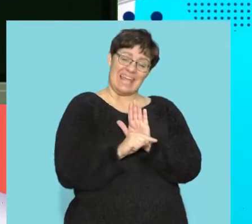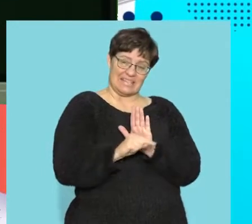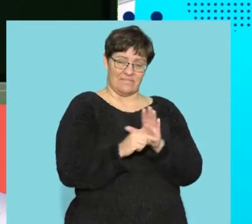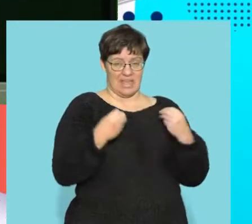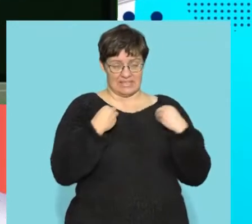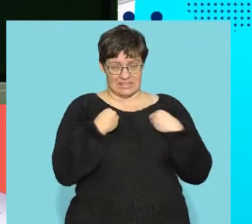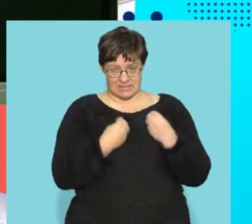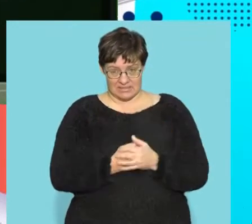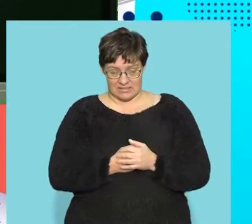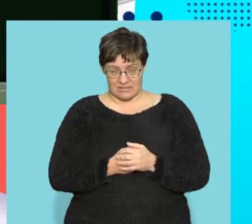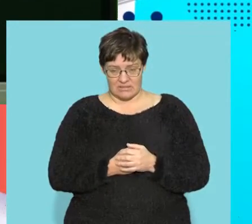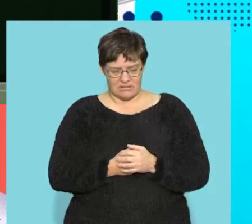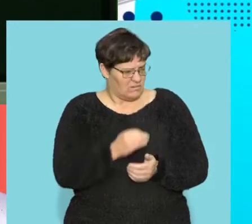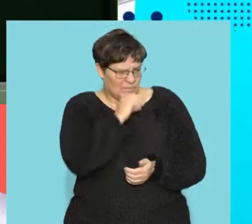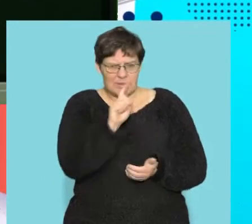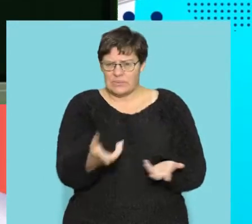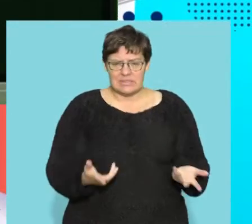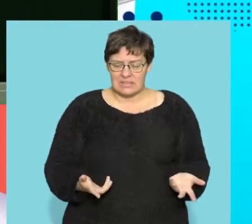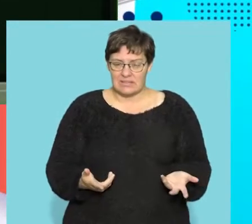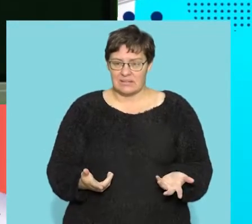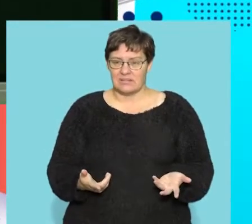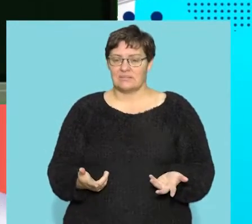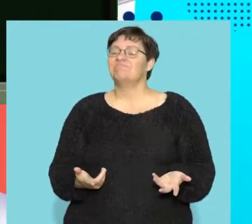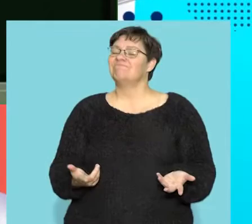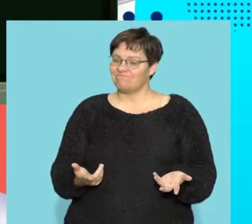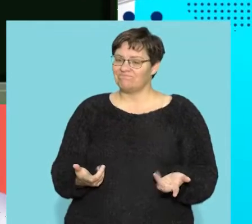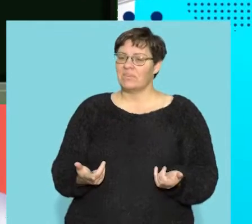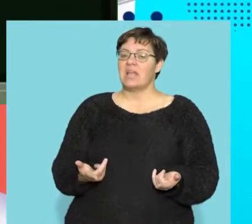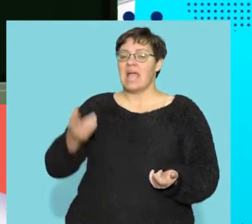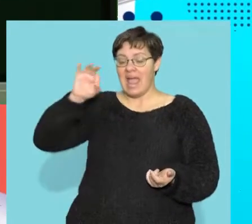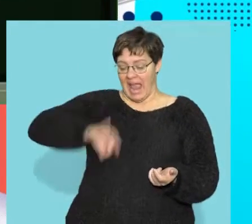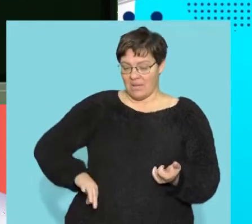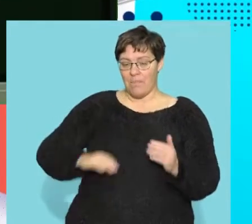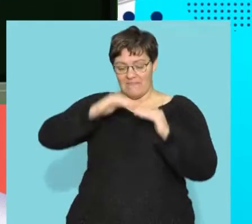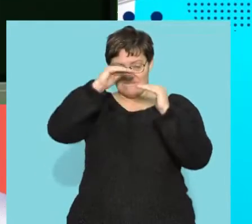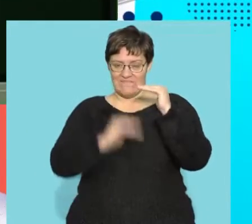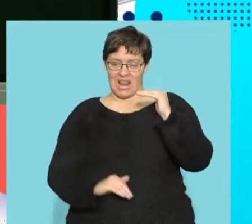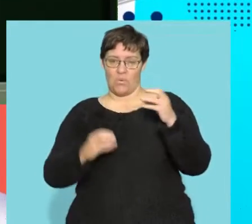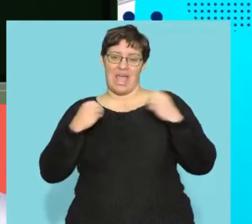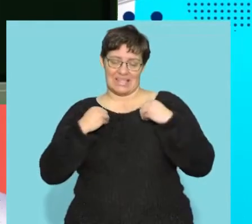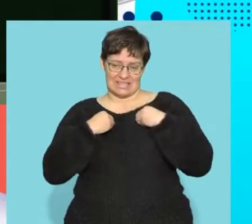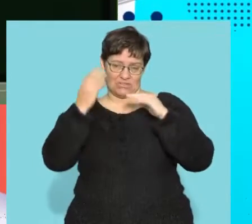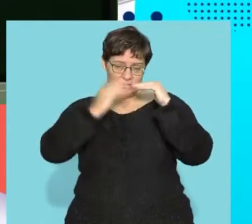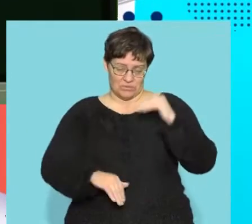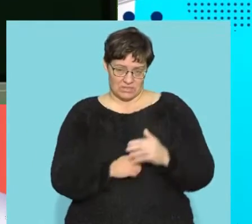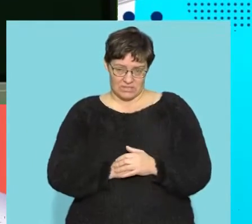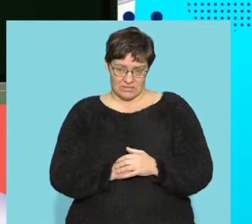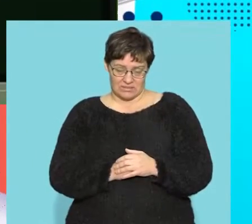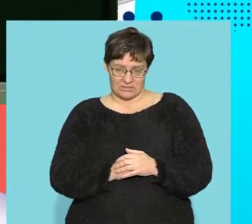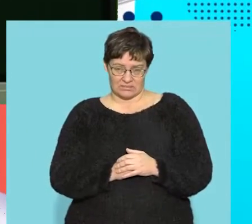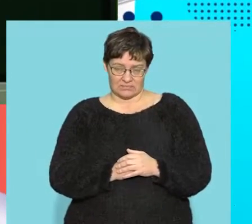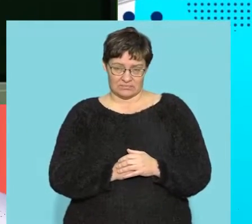negative asset. What do we mean by that? By that we mean it reduces the value of your asset. Which